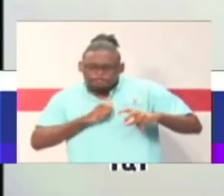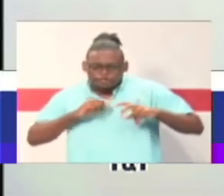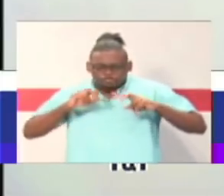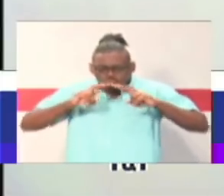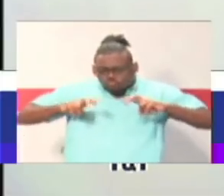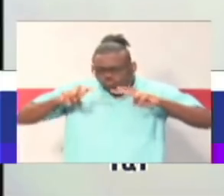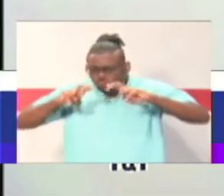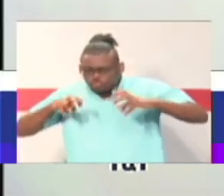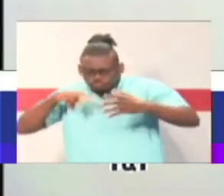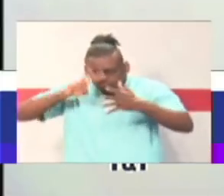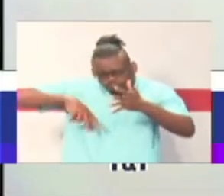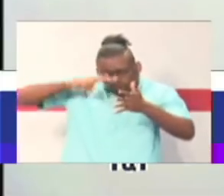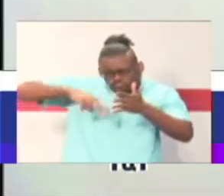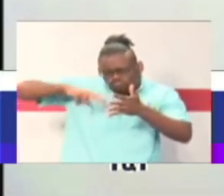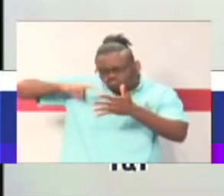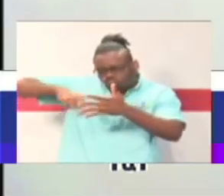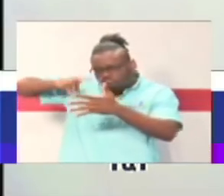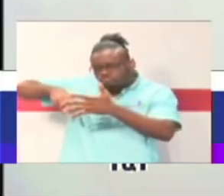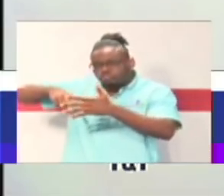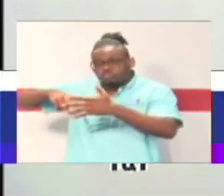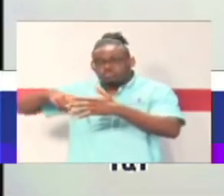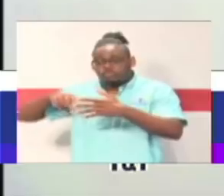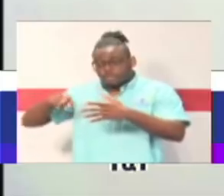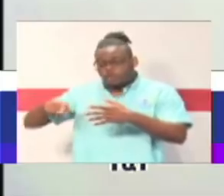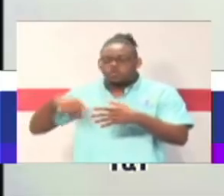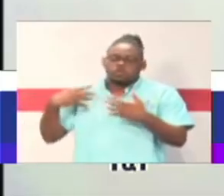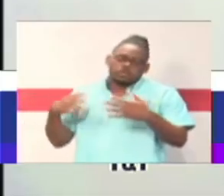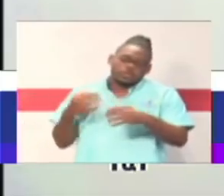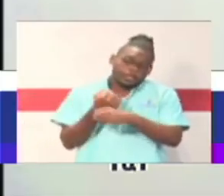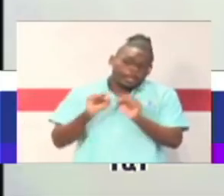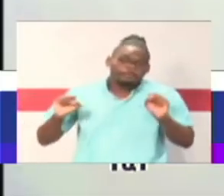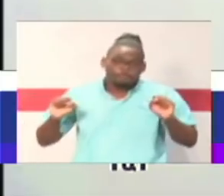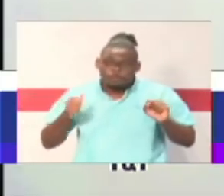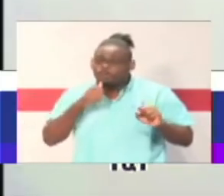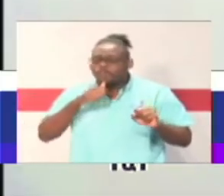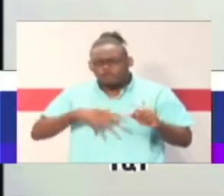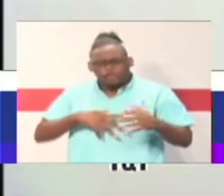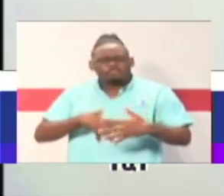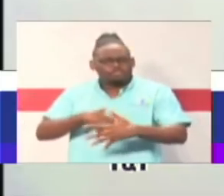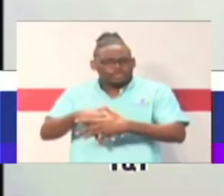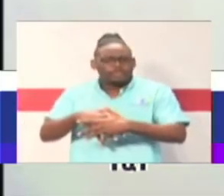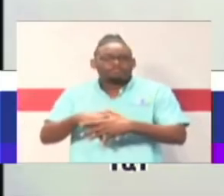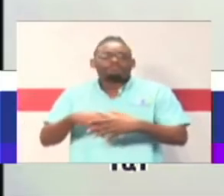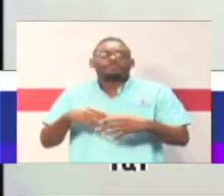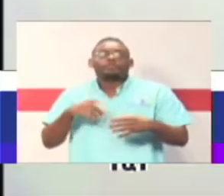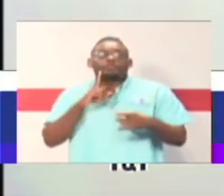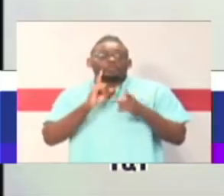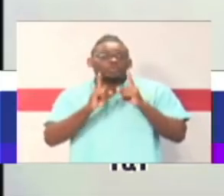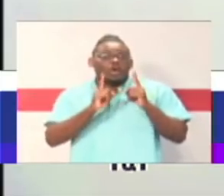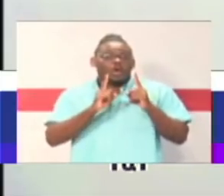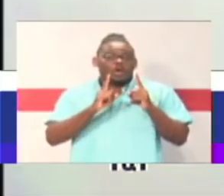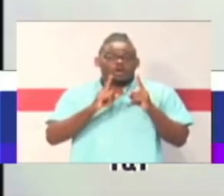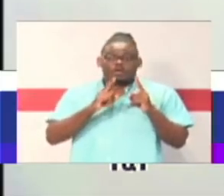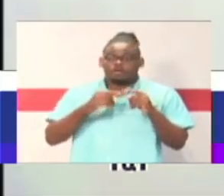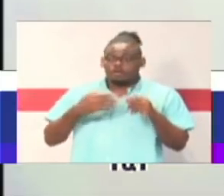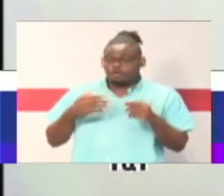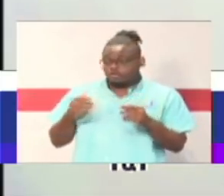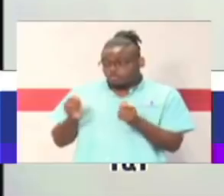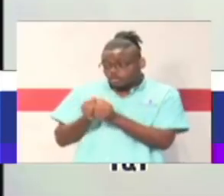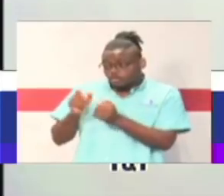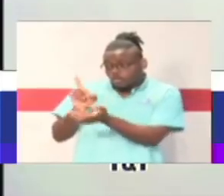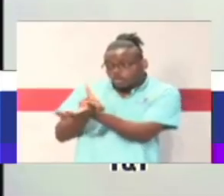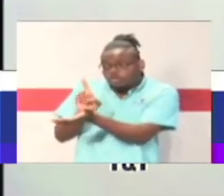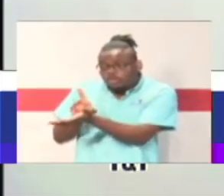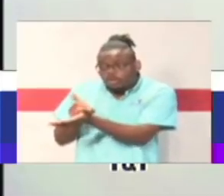vaccines from reputable sources. I also sought my doctor's opinion. Initially, I will admit it was